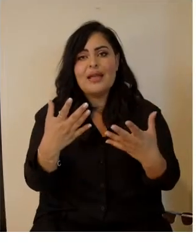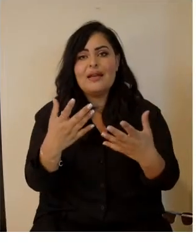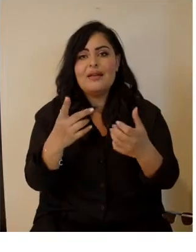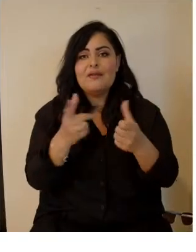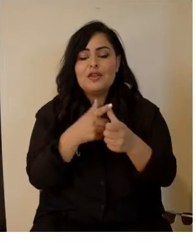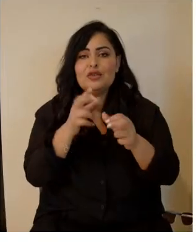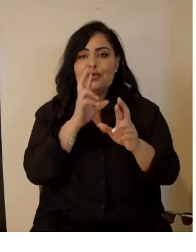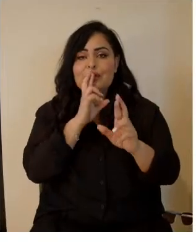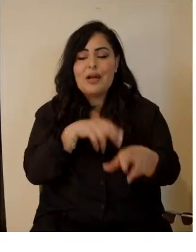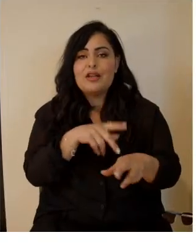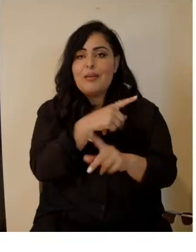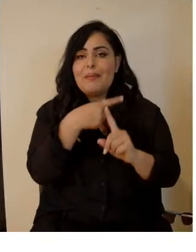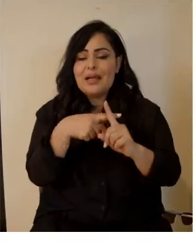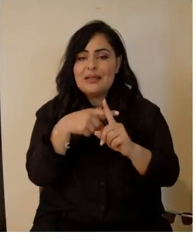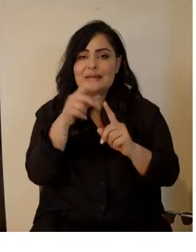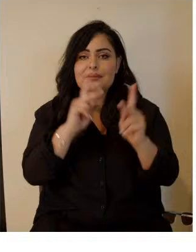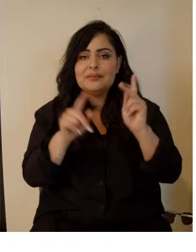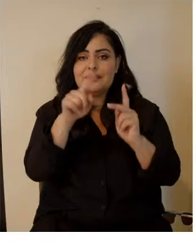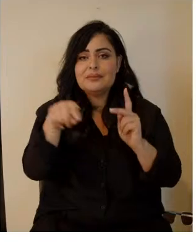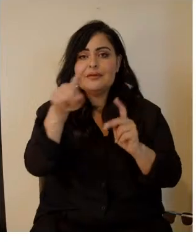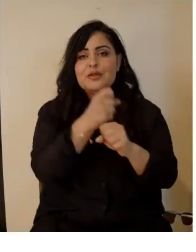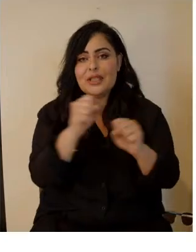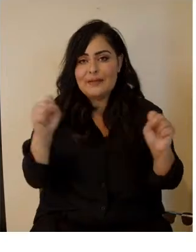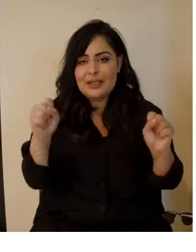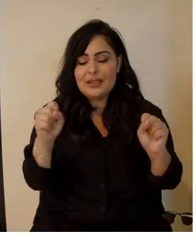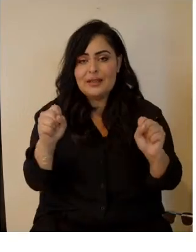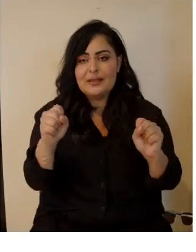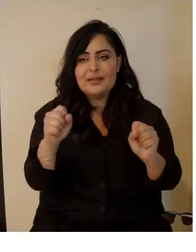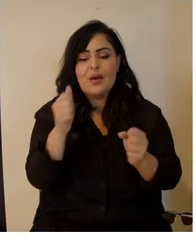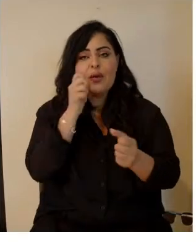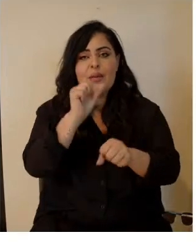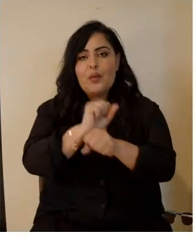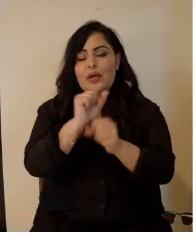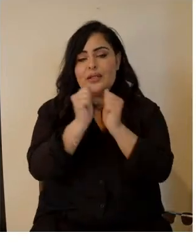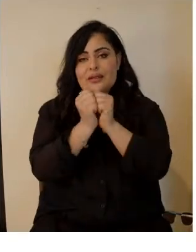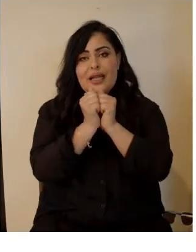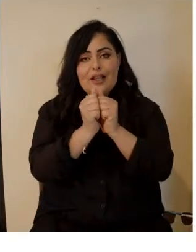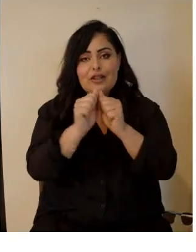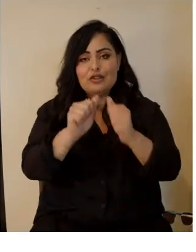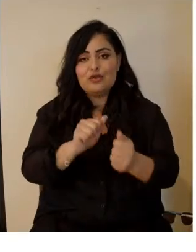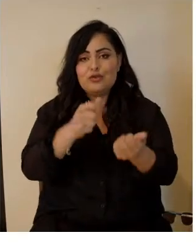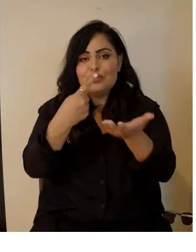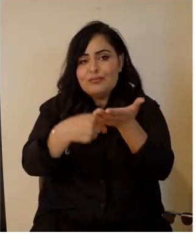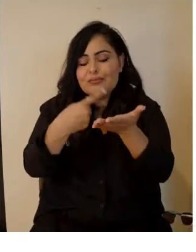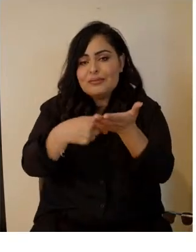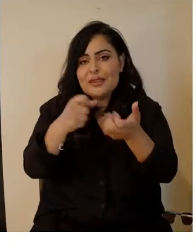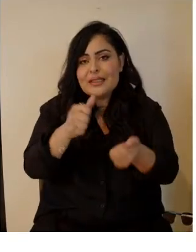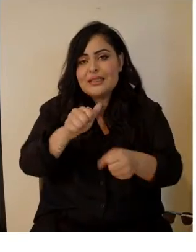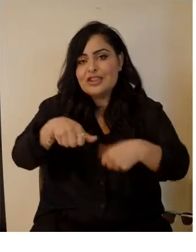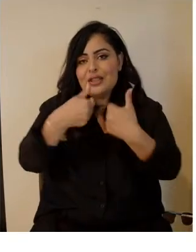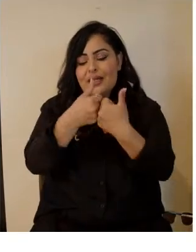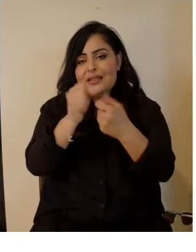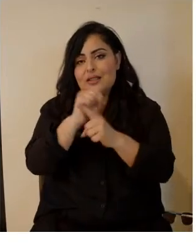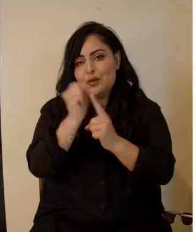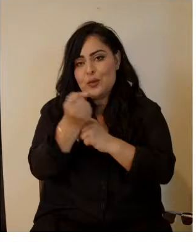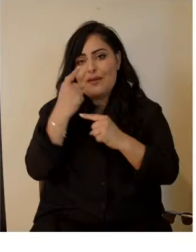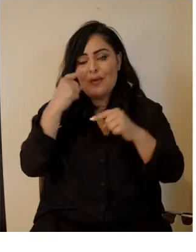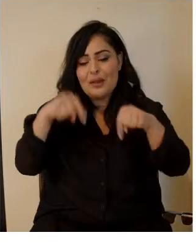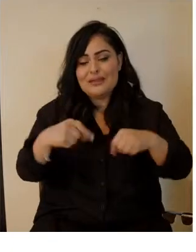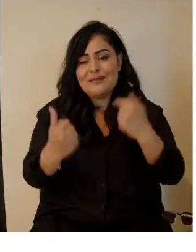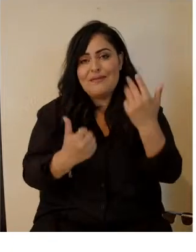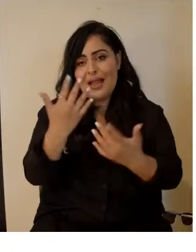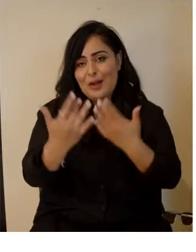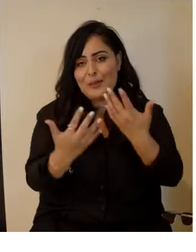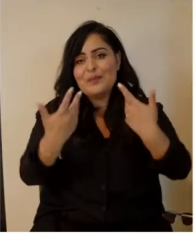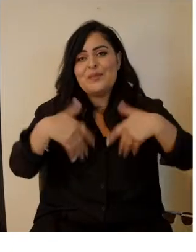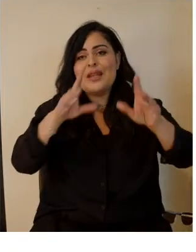safety, helping them address the challenging conditions of this fire. Thank you. That's